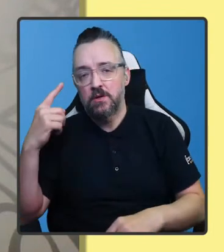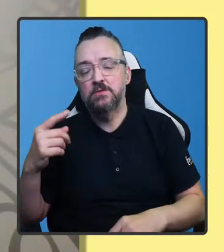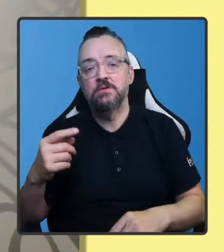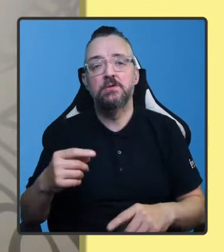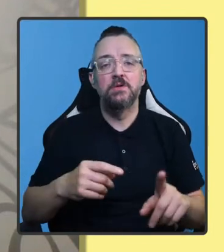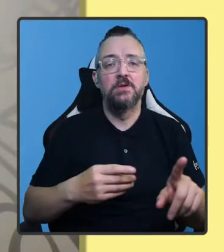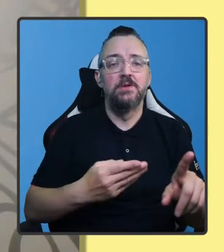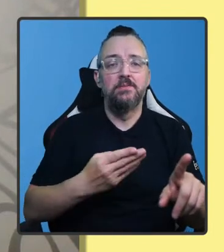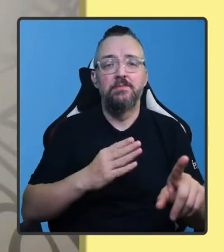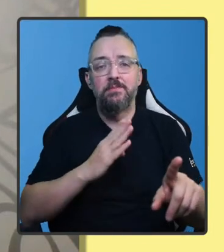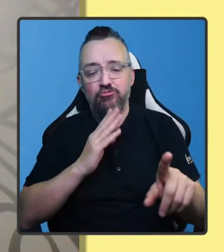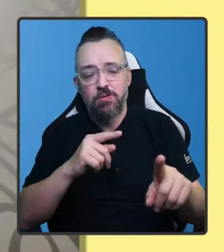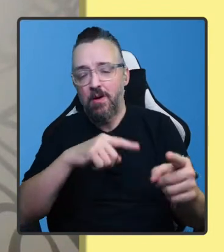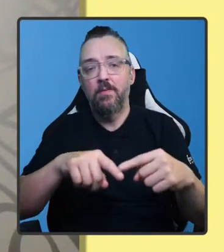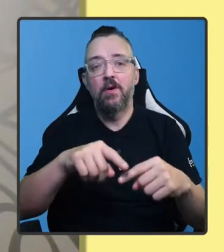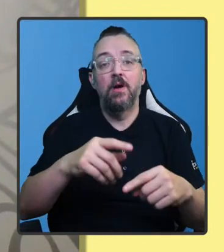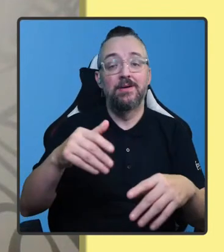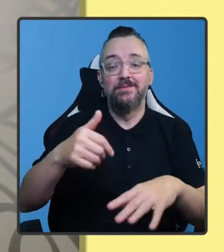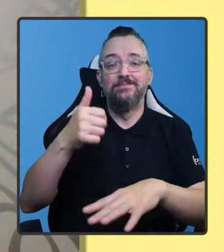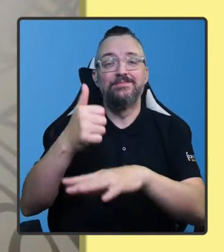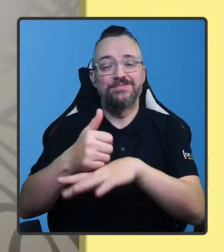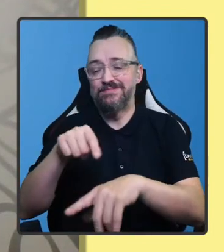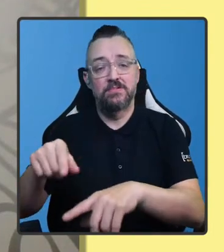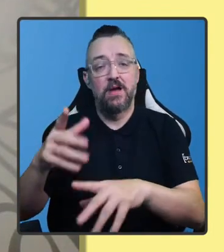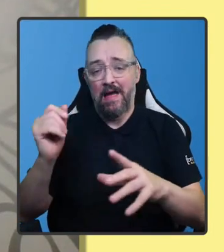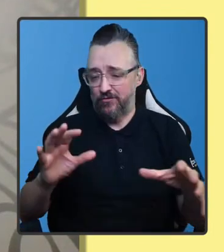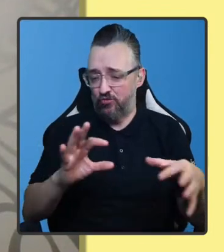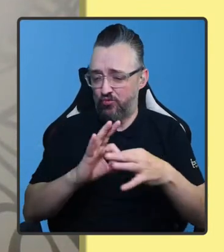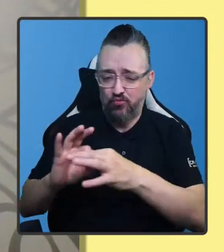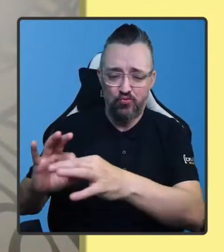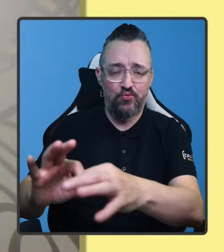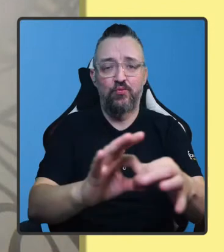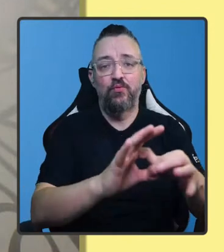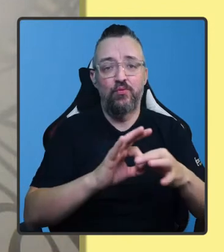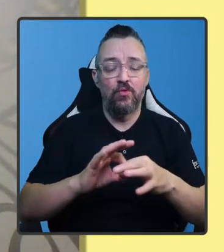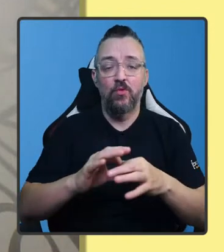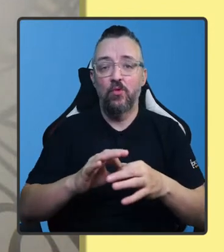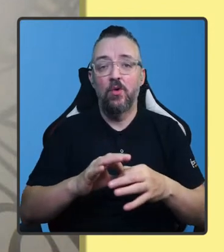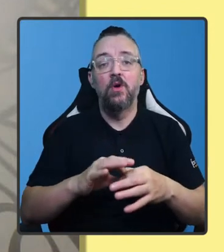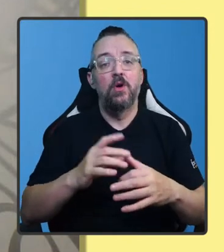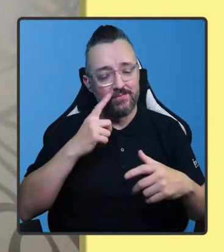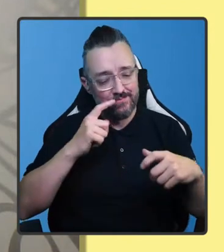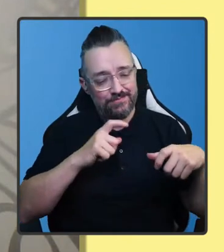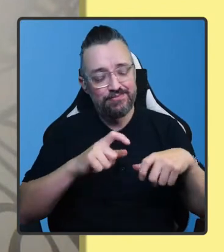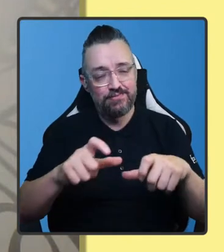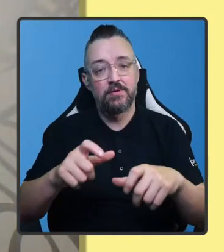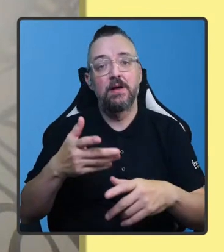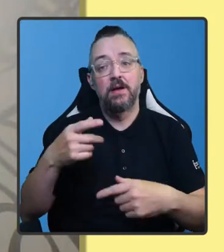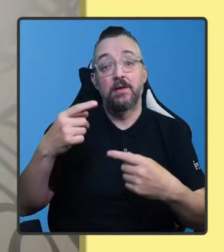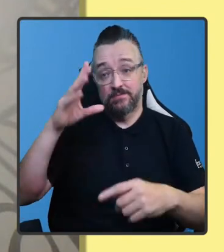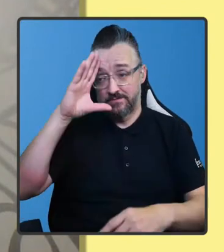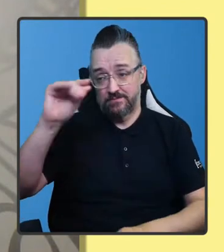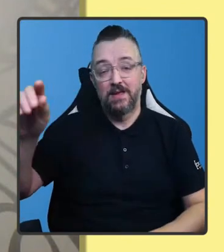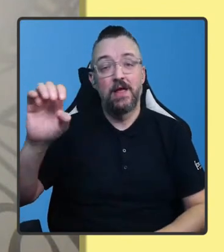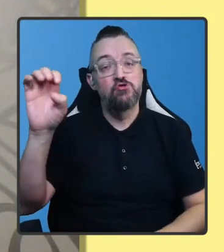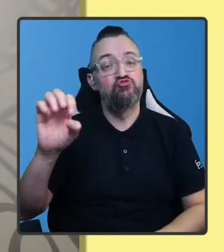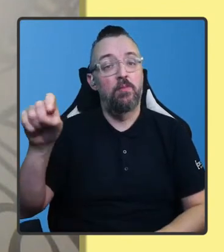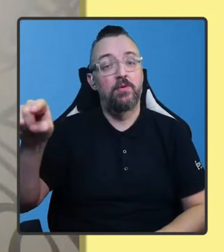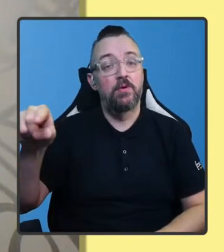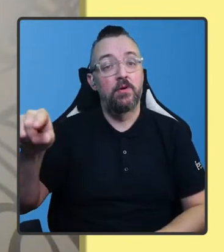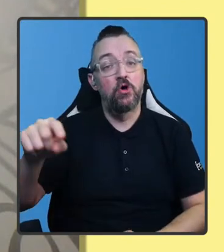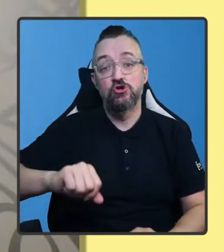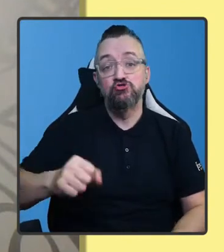in Copenhagen and Warsaw. We will facilitate these links and let our EU colleagues know that Scotland has not left